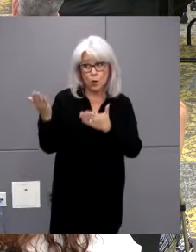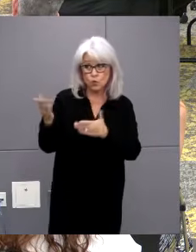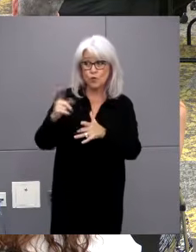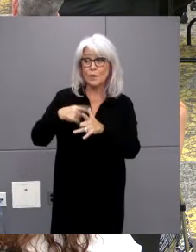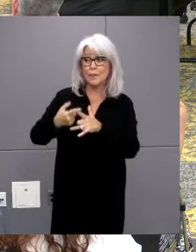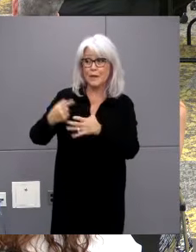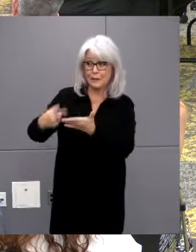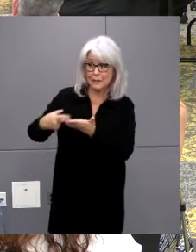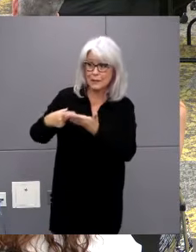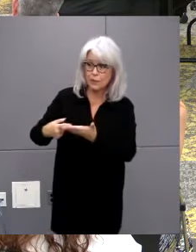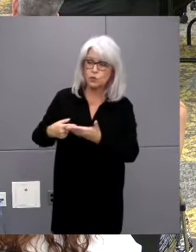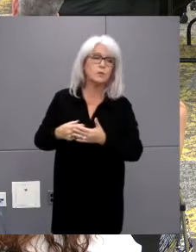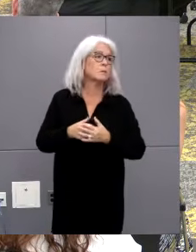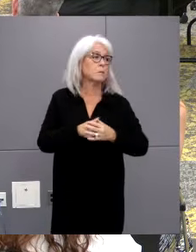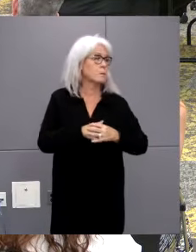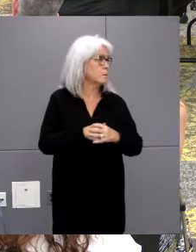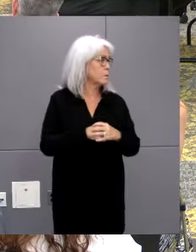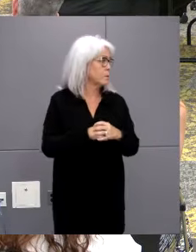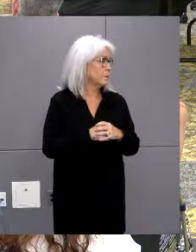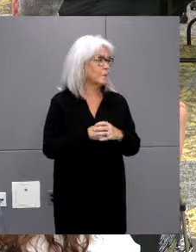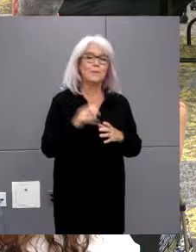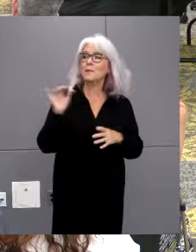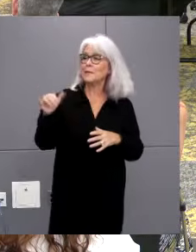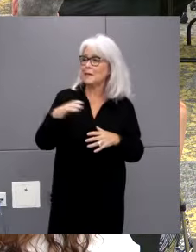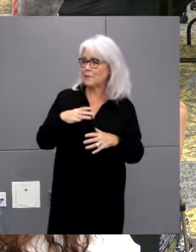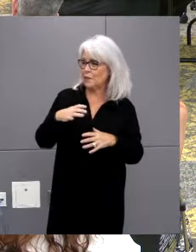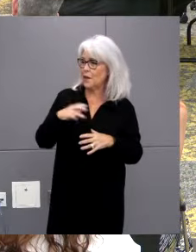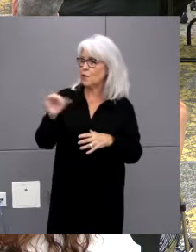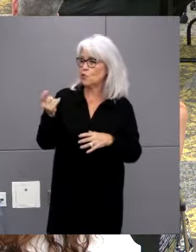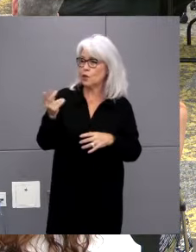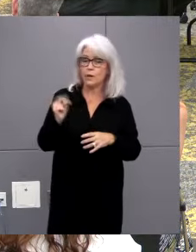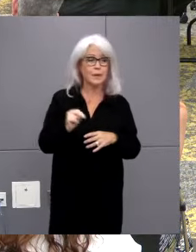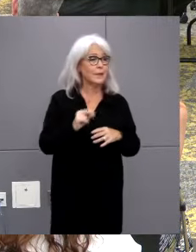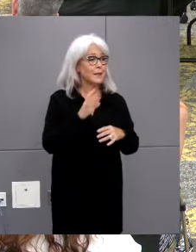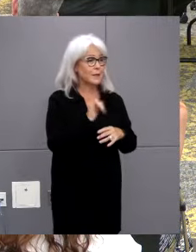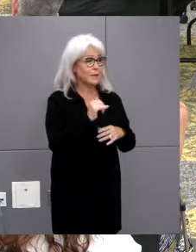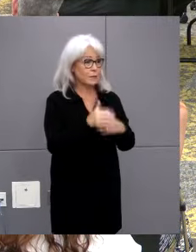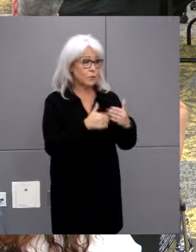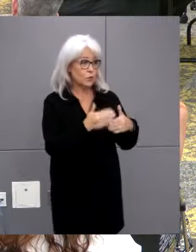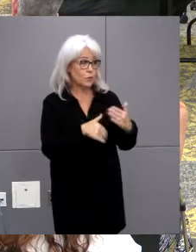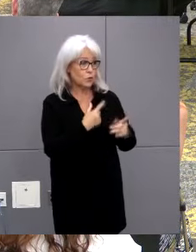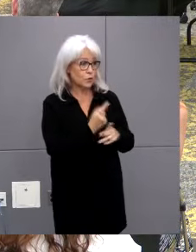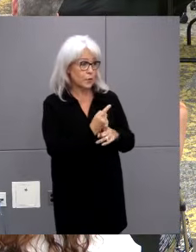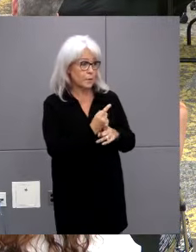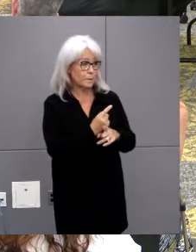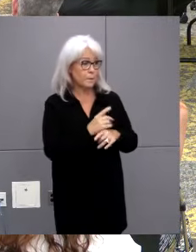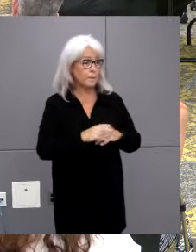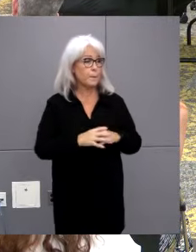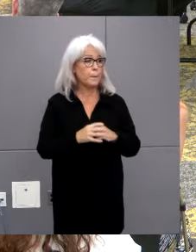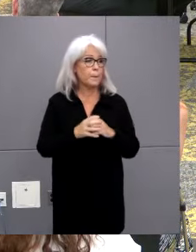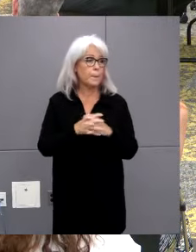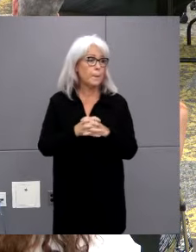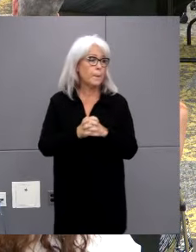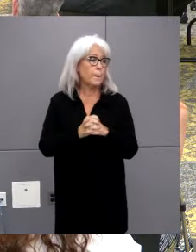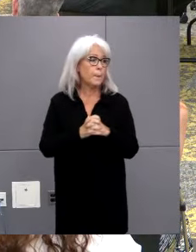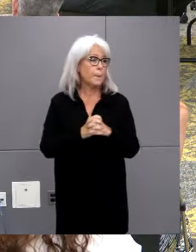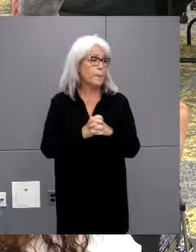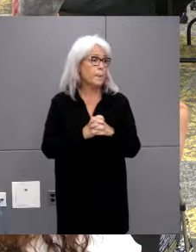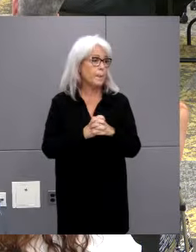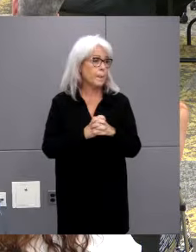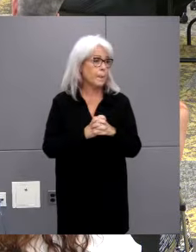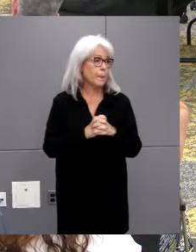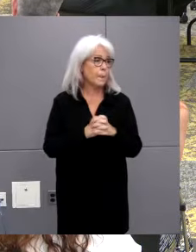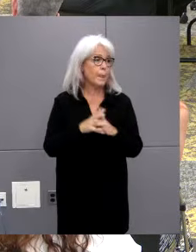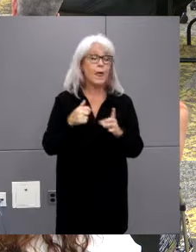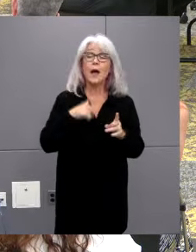discussion. Well, that'll be just fine, John. Mr. That Chair. is the procedure. No, that's fine. Mr. Chair, I make a